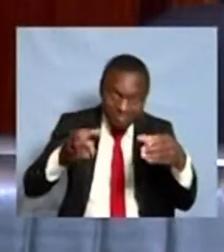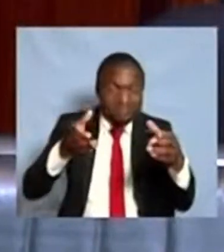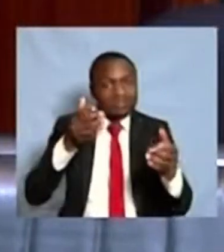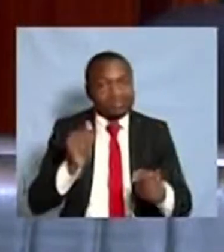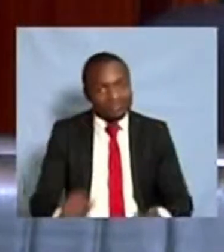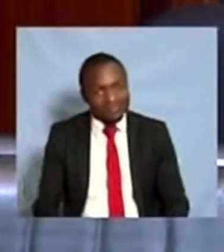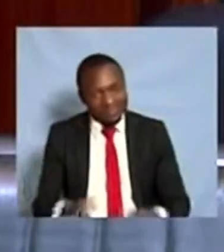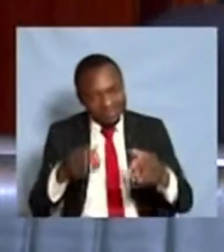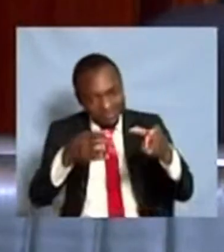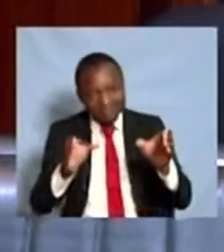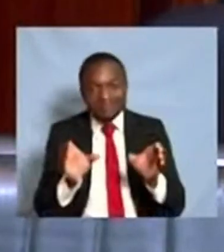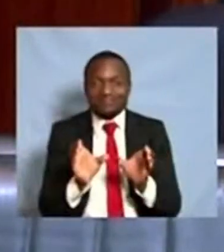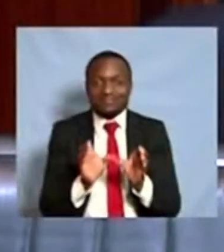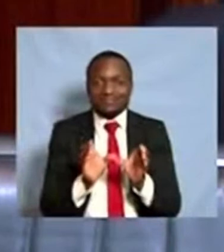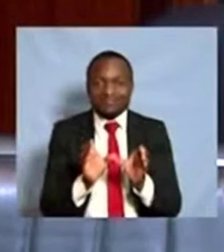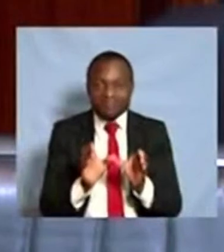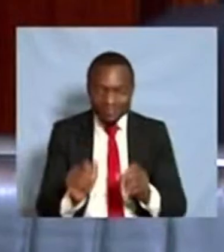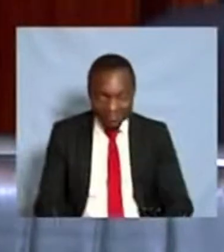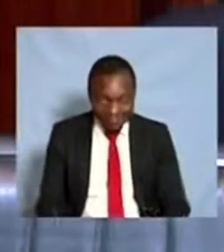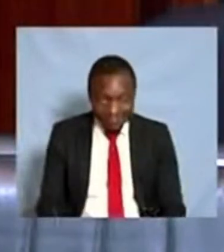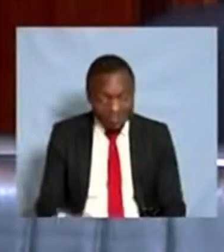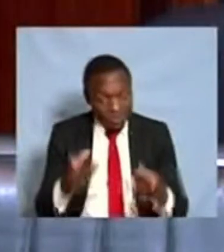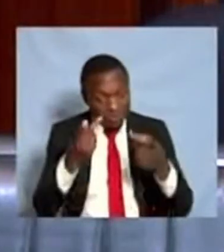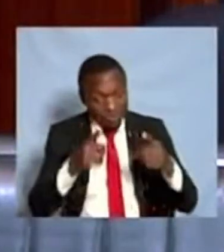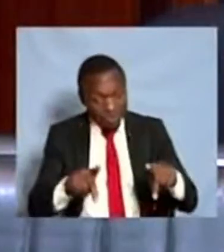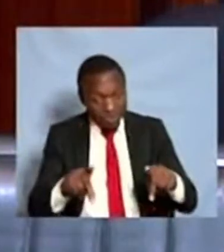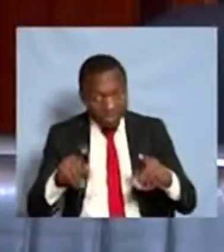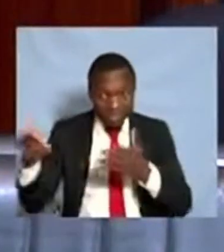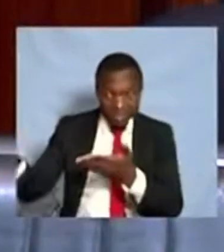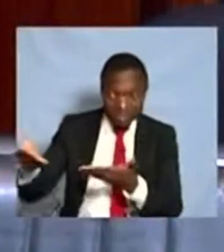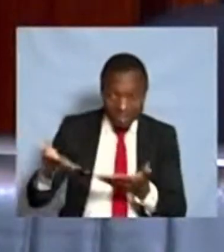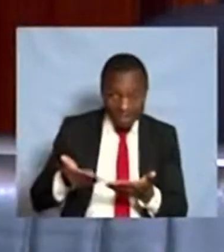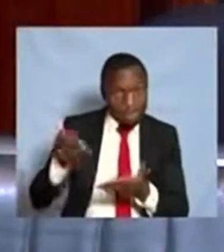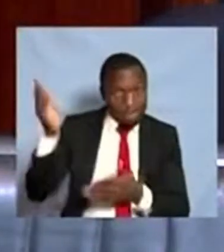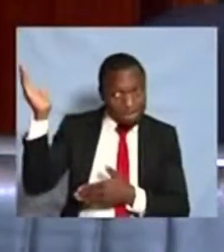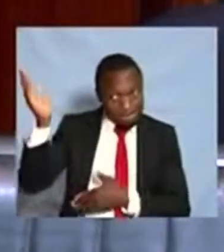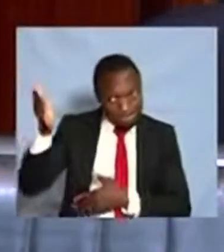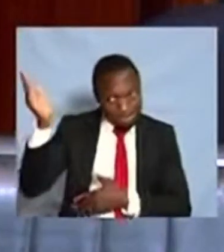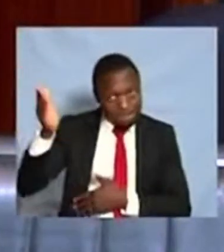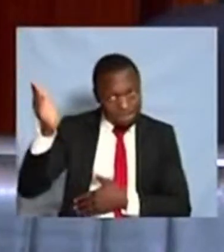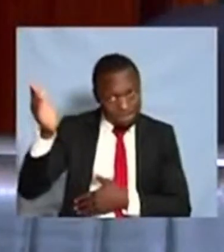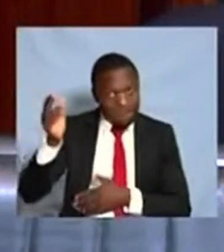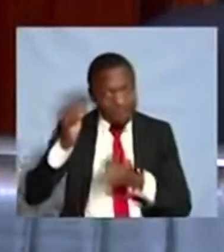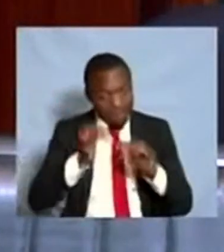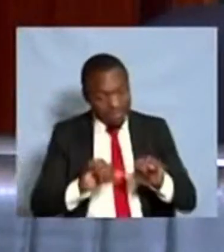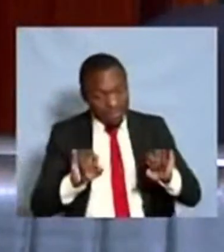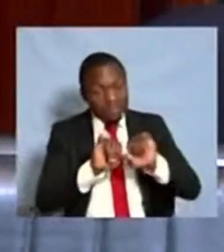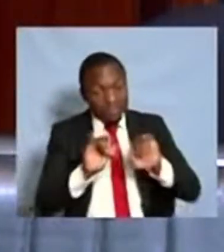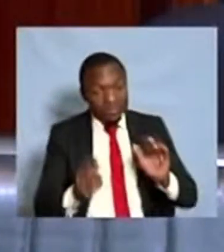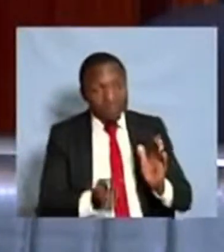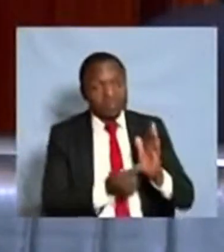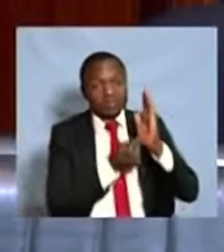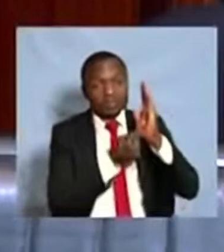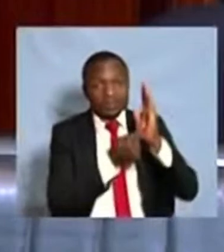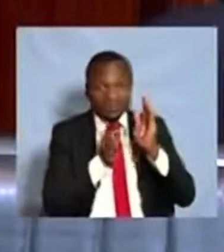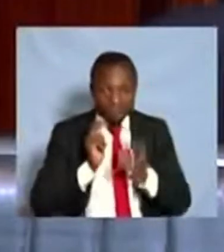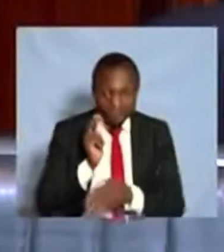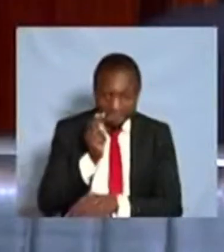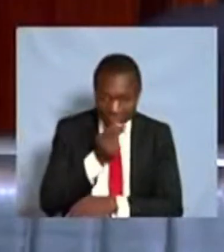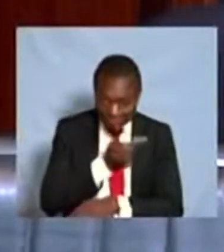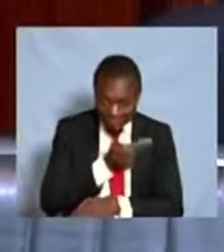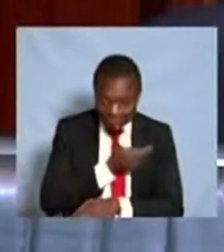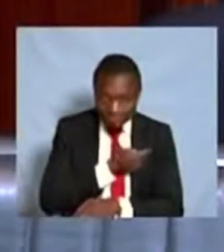our constituencies. And therefore, when he lays a speech as he did, the important point is for us